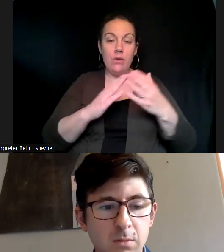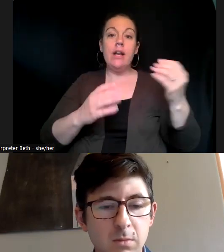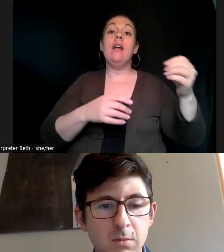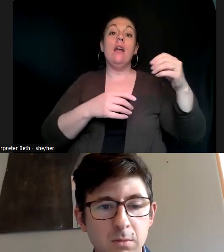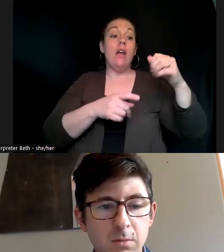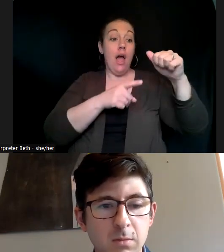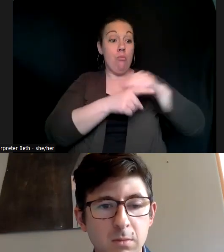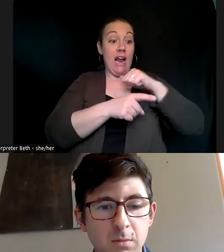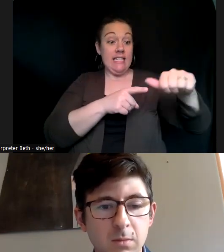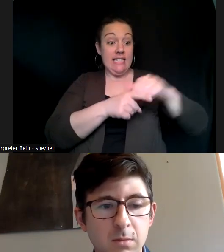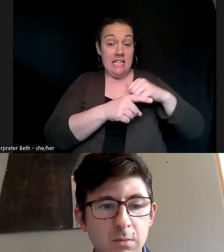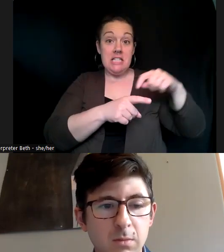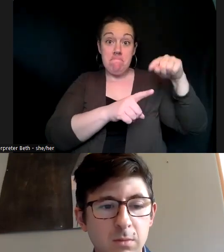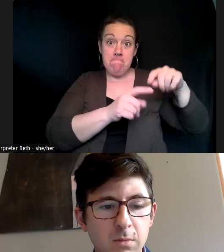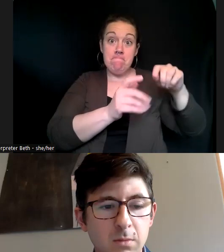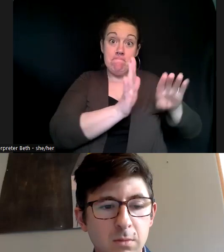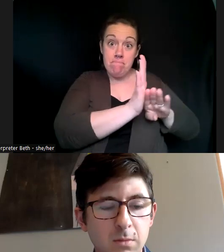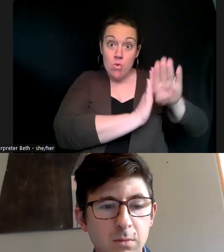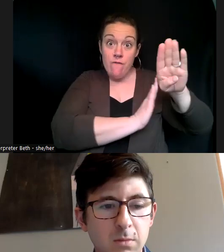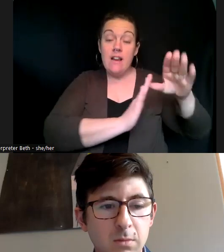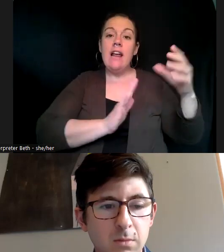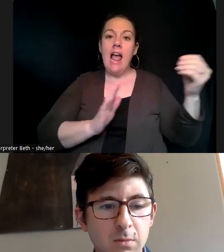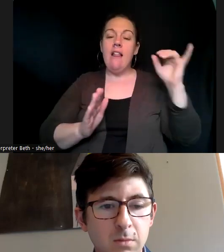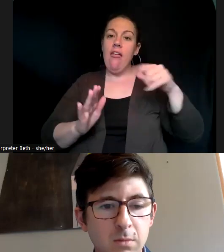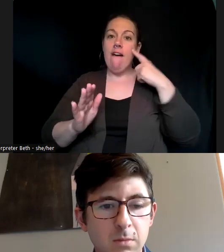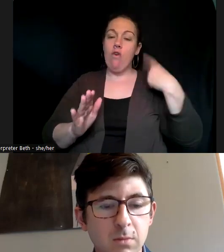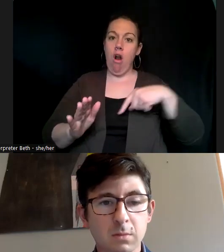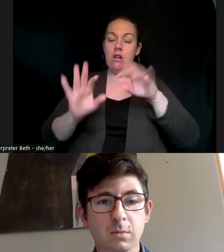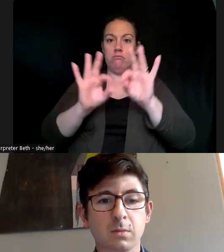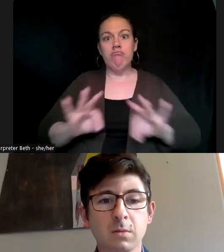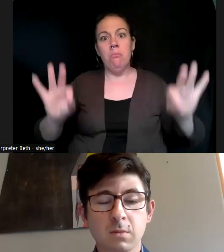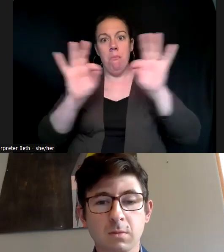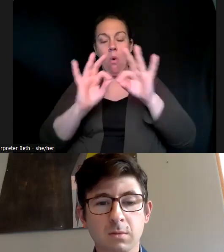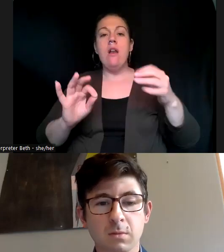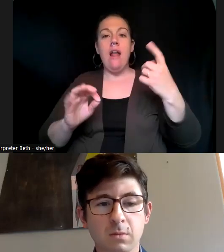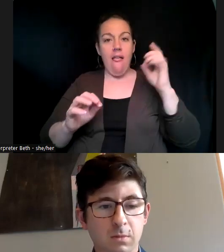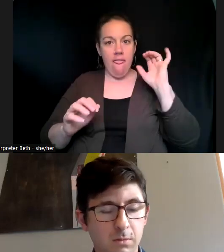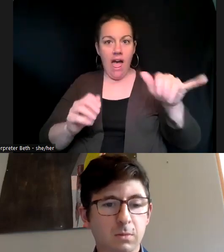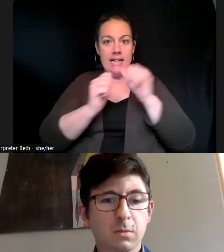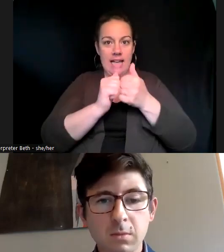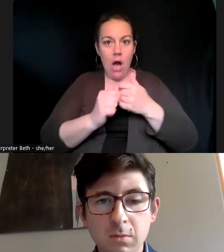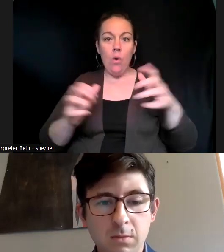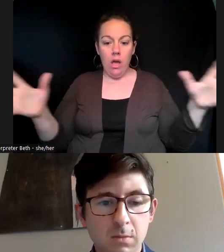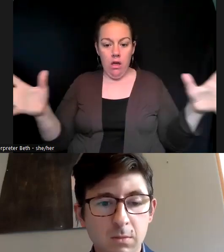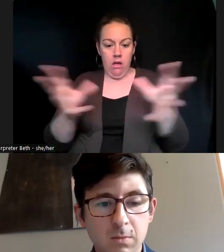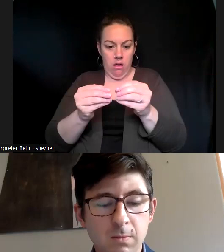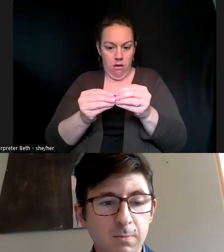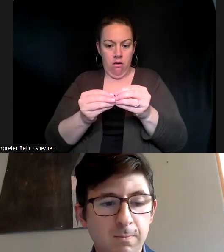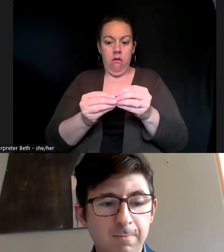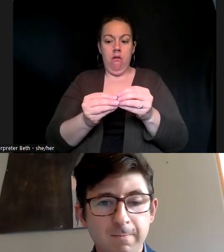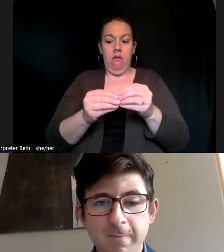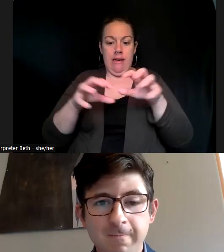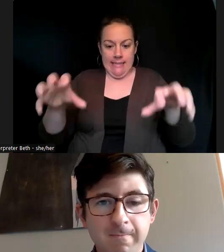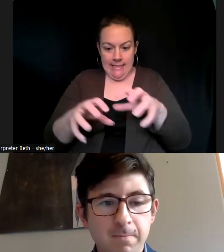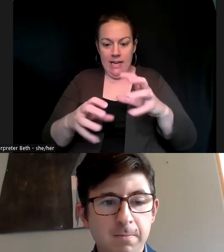a toolkit. So that for us was really critical, and that's kind of how we engaged the community in terms of the work that we're